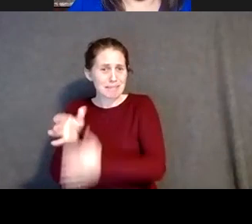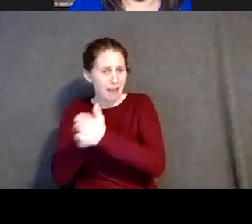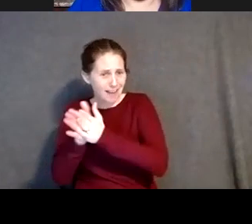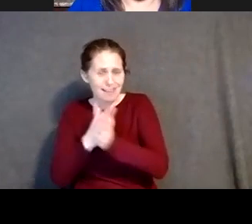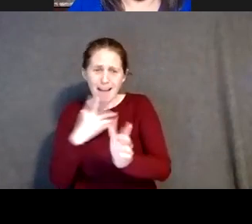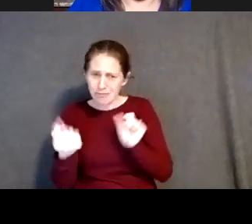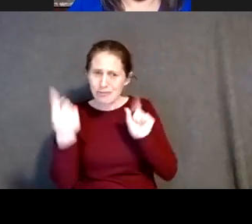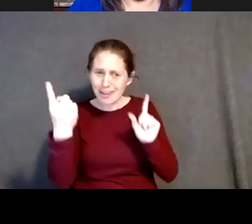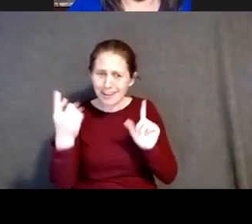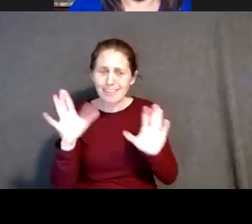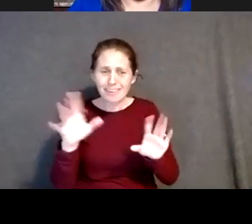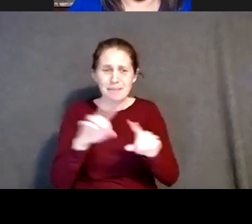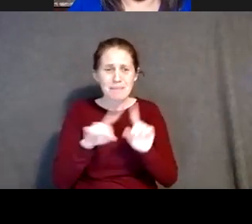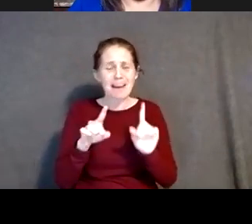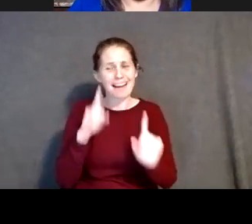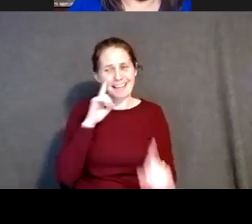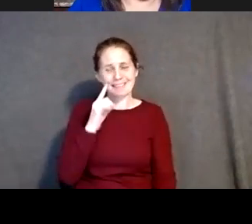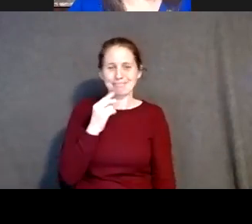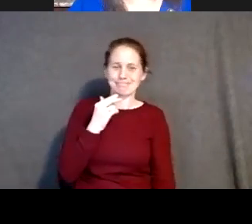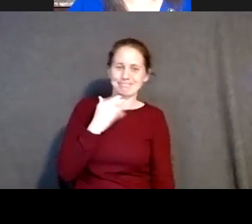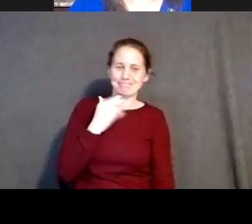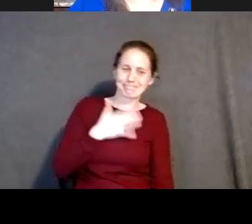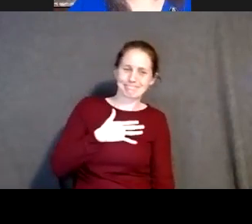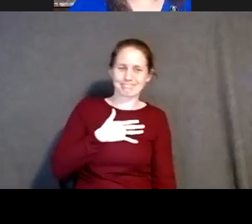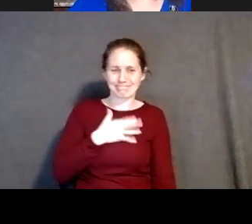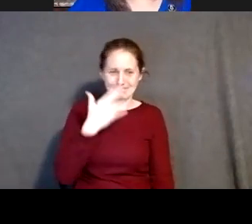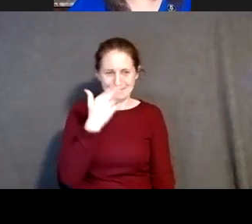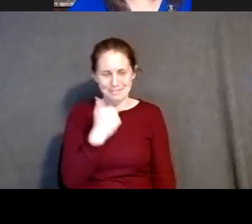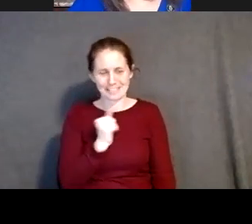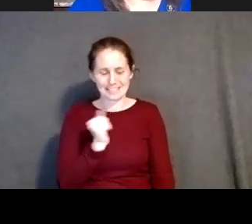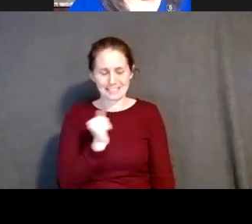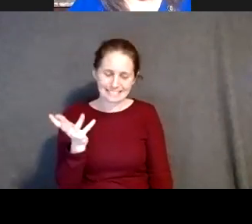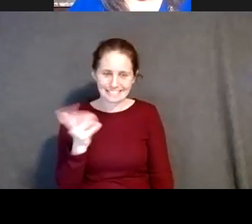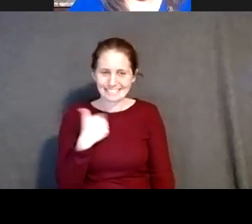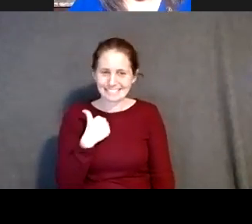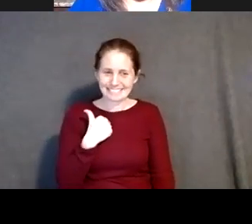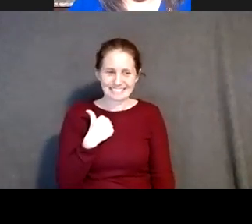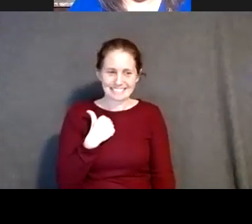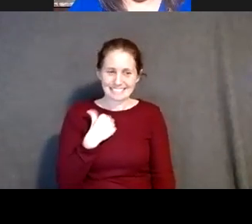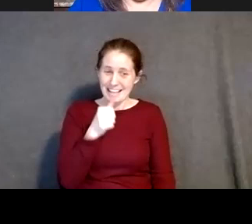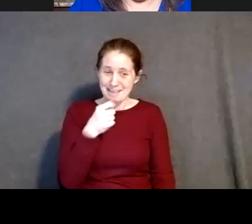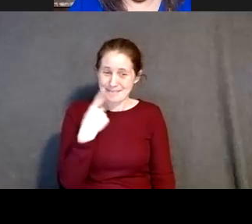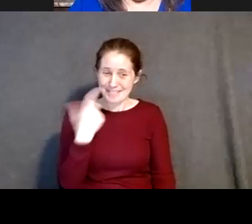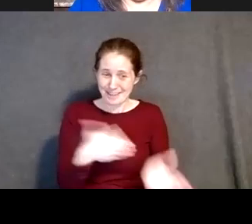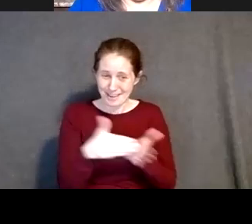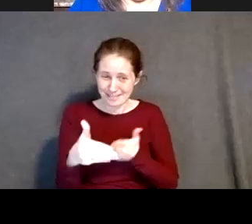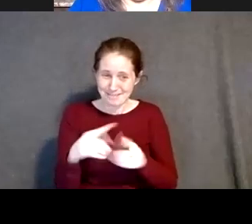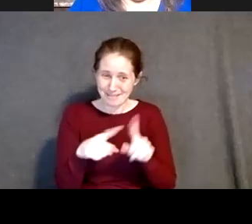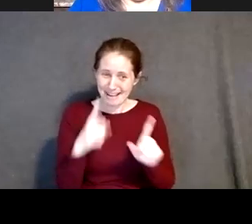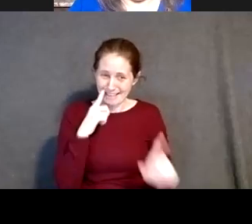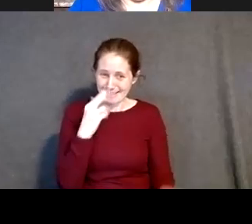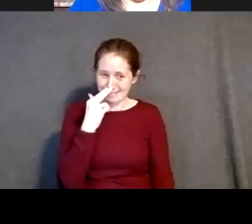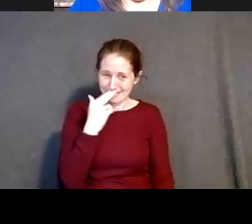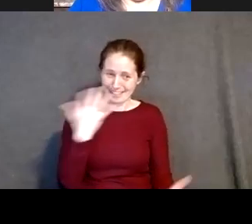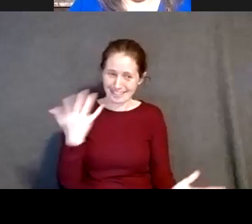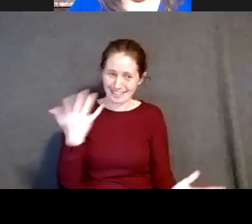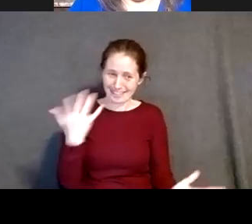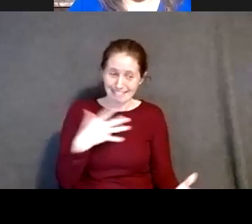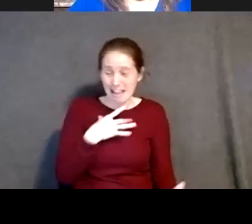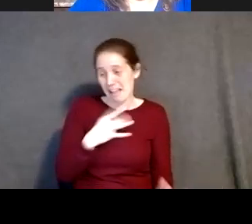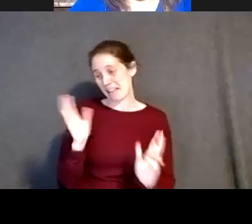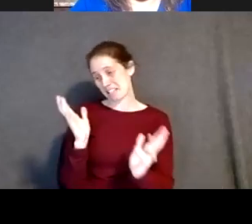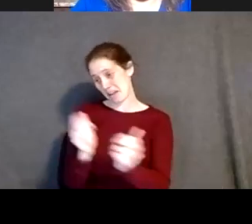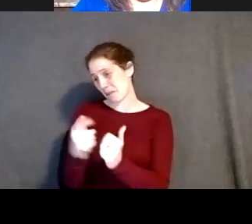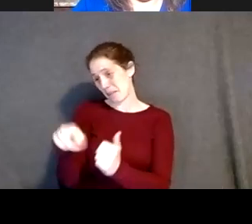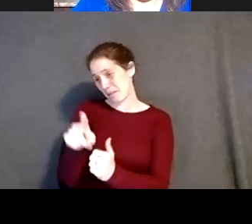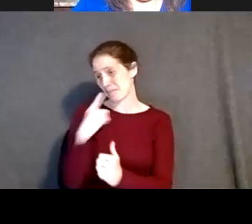But I do find it amusing sometimes. And I just want to, I don't say it all the time, but I do find it amusing. And I like talking to them though,